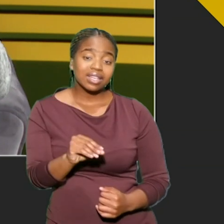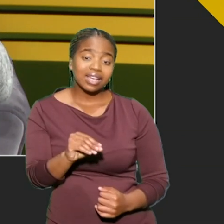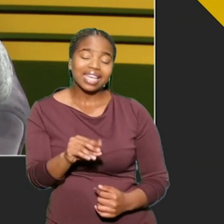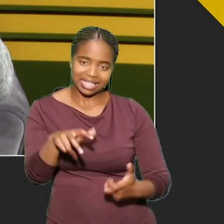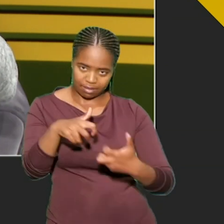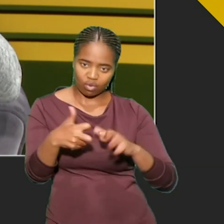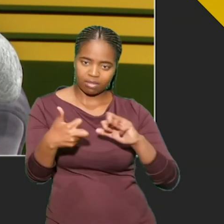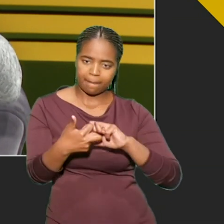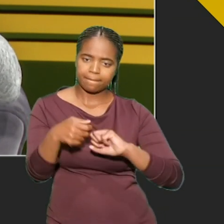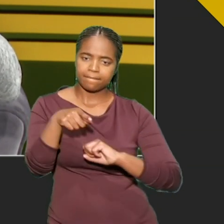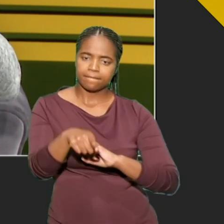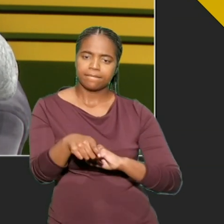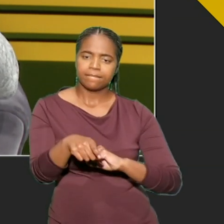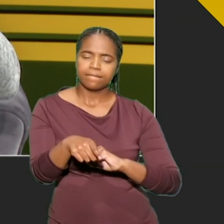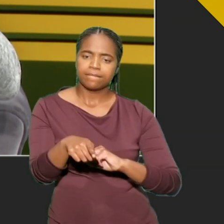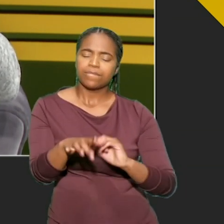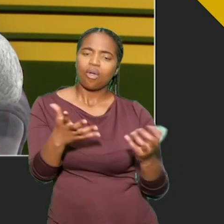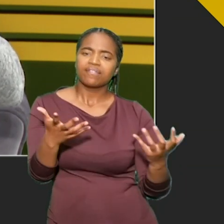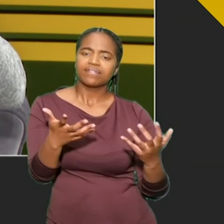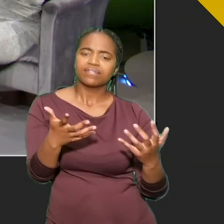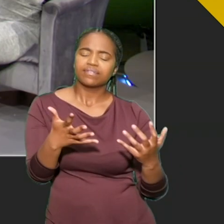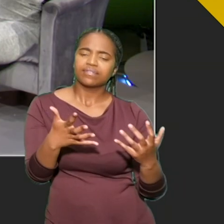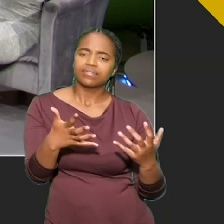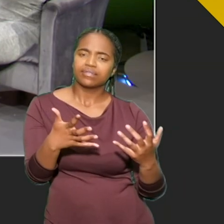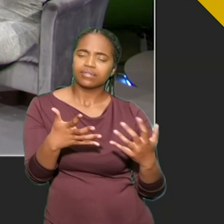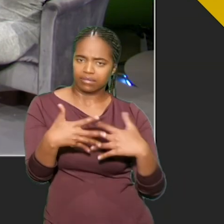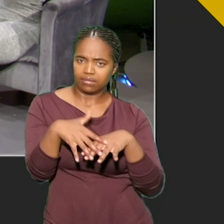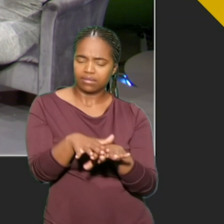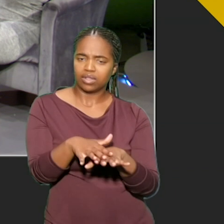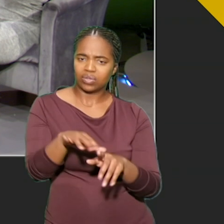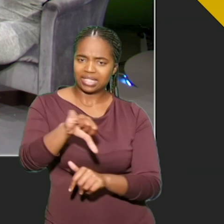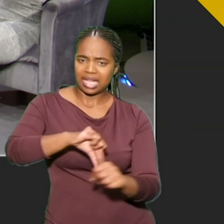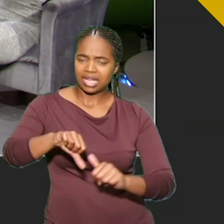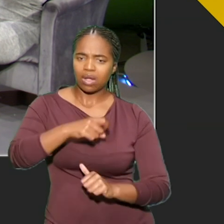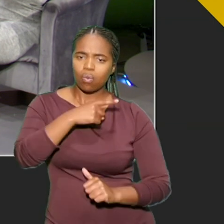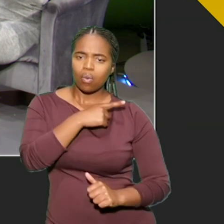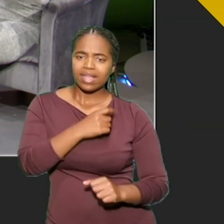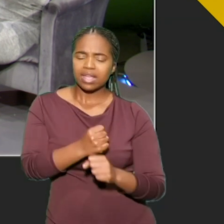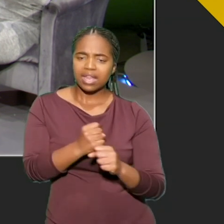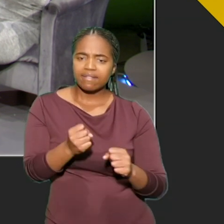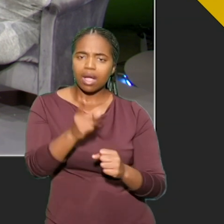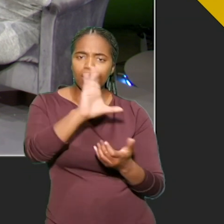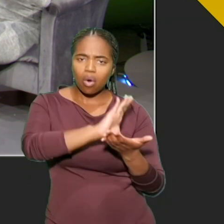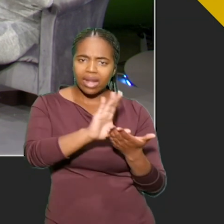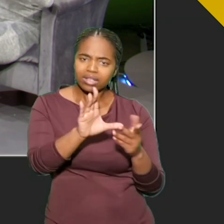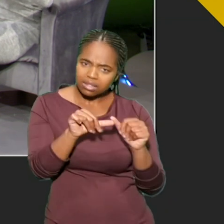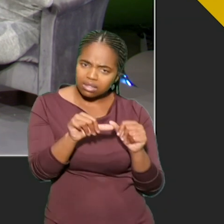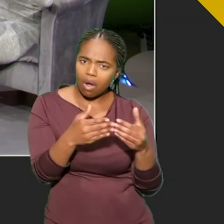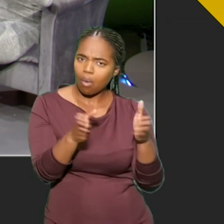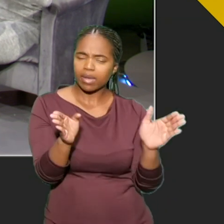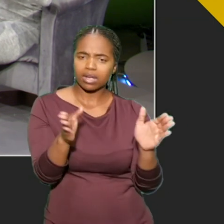the problem of disintegrating the society. Because what they could have done is could have kept those colleges